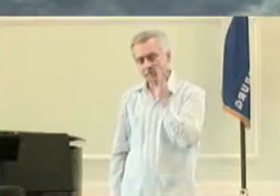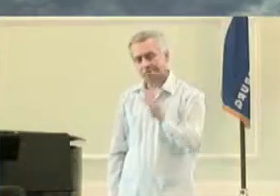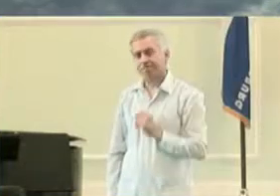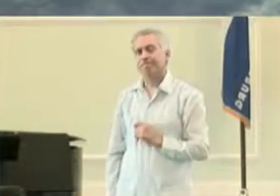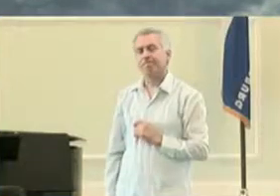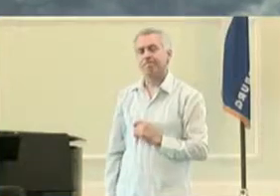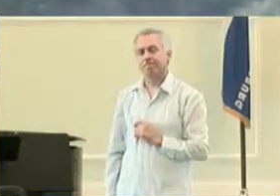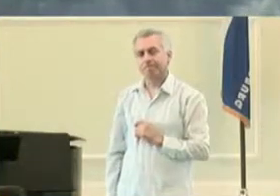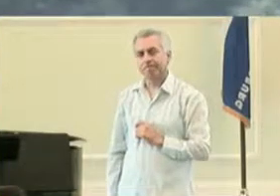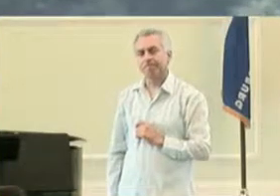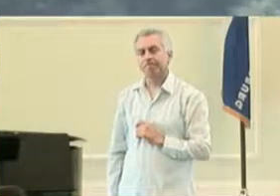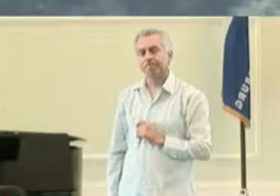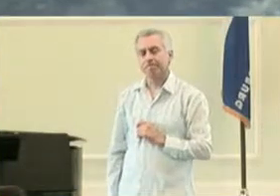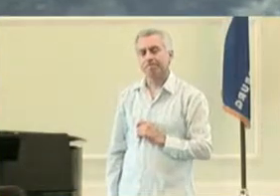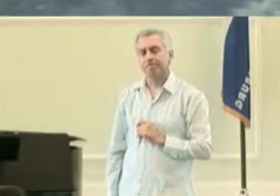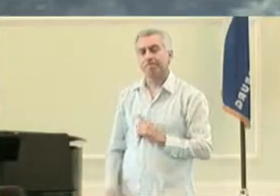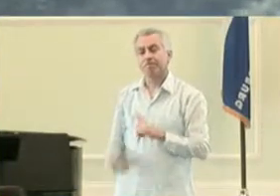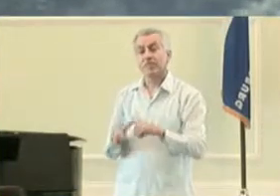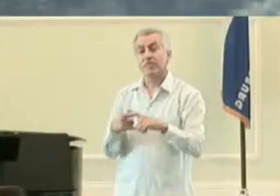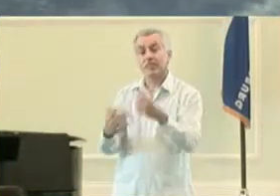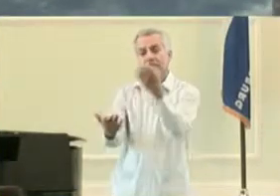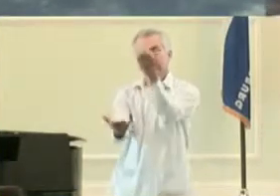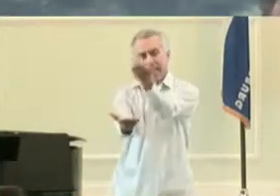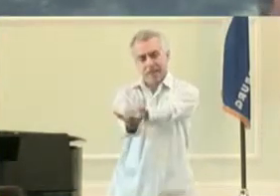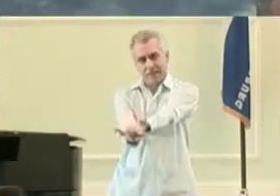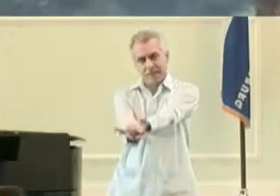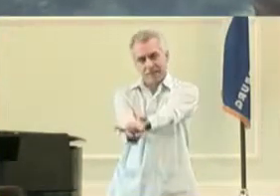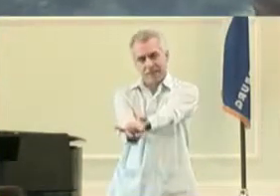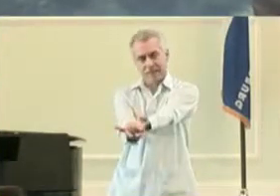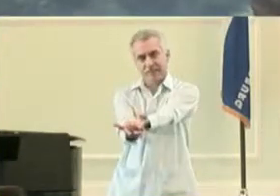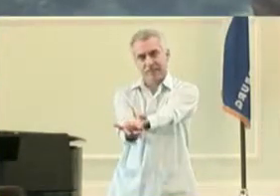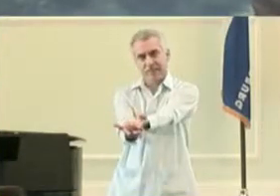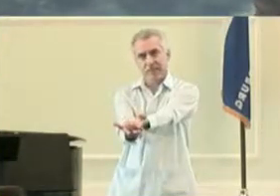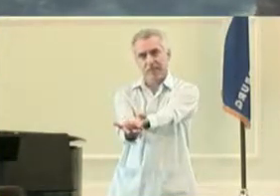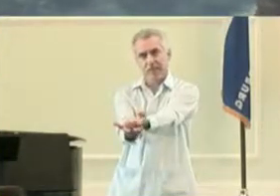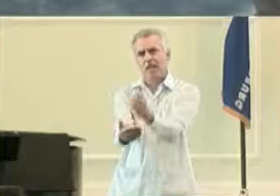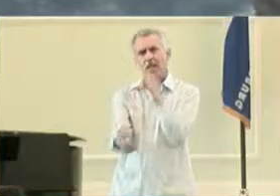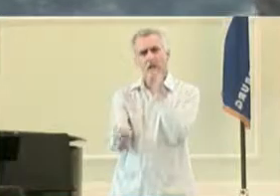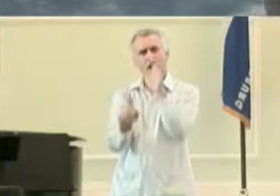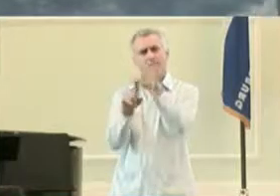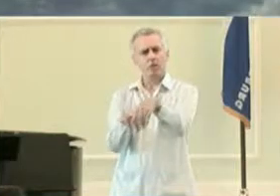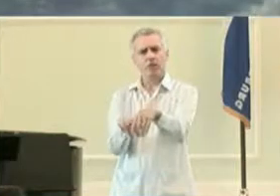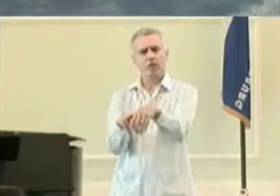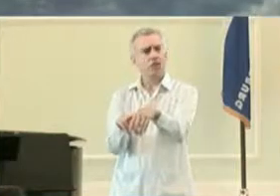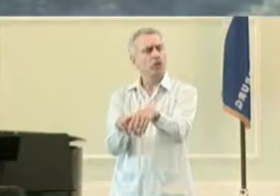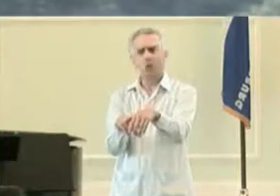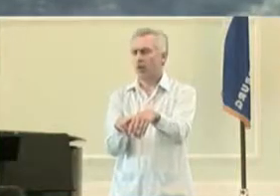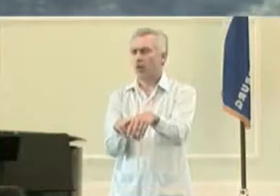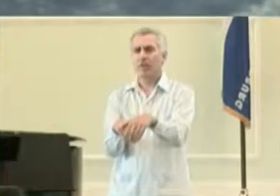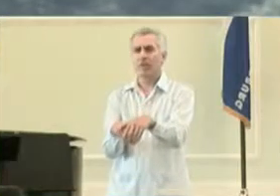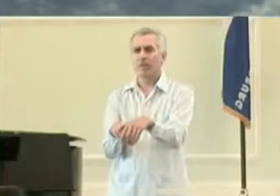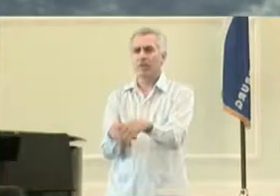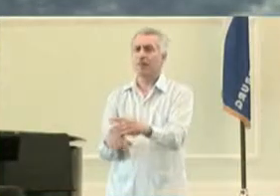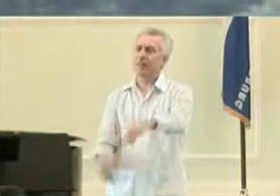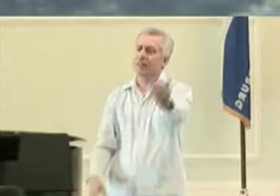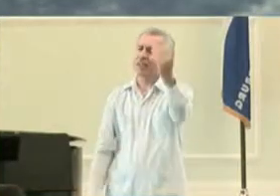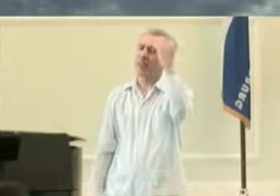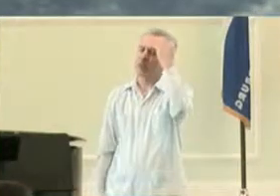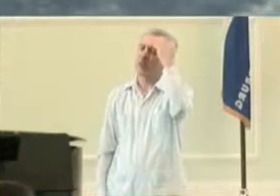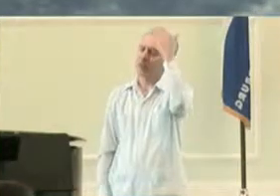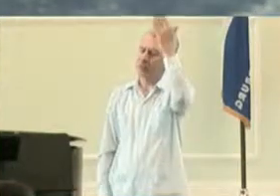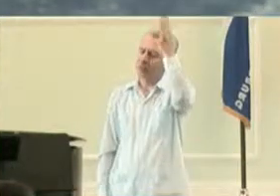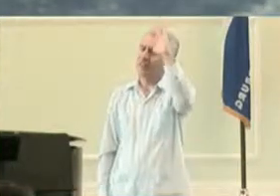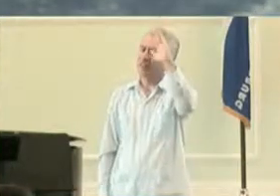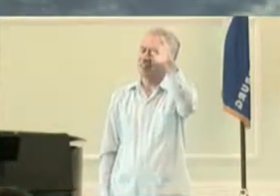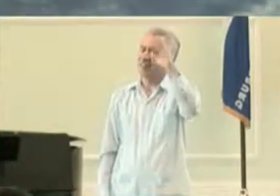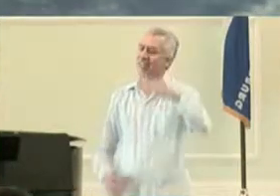words, you are going to do things not because you have to do things, but because you love God. Did you